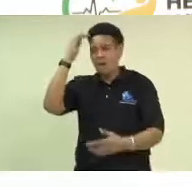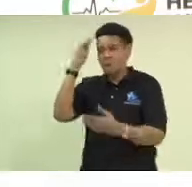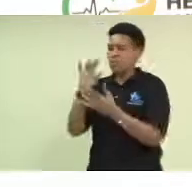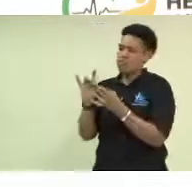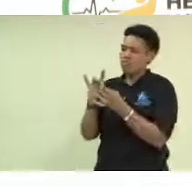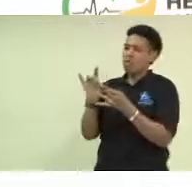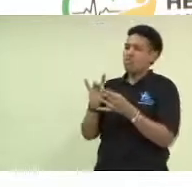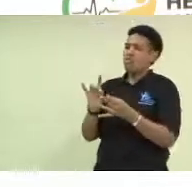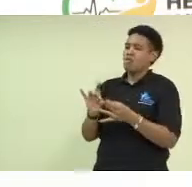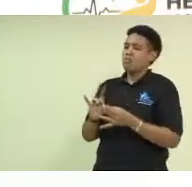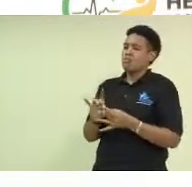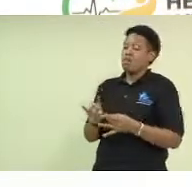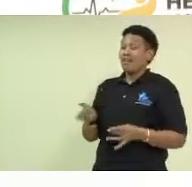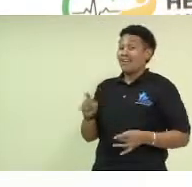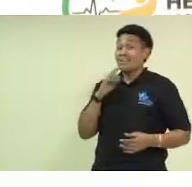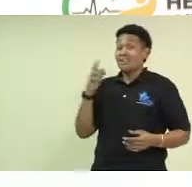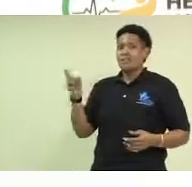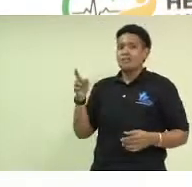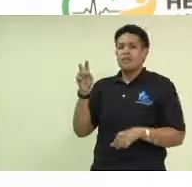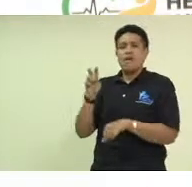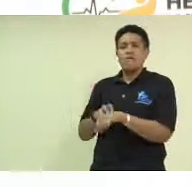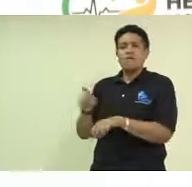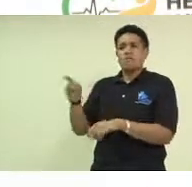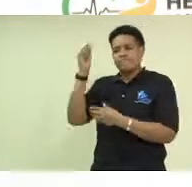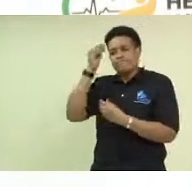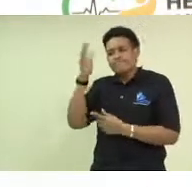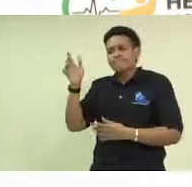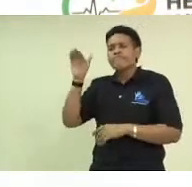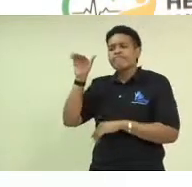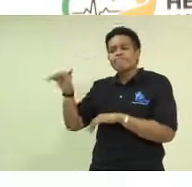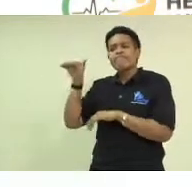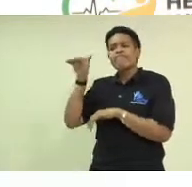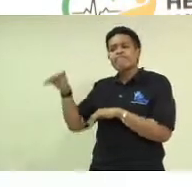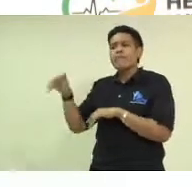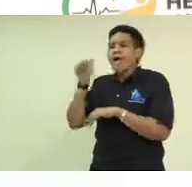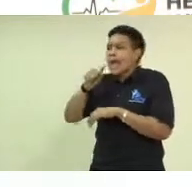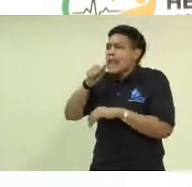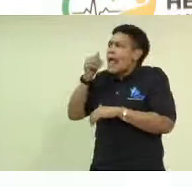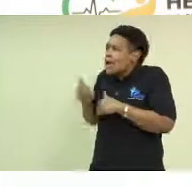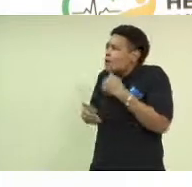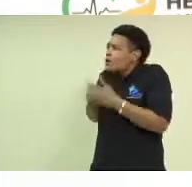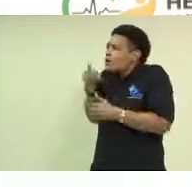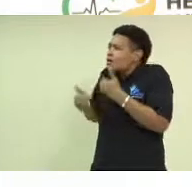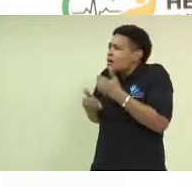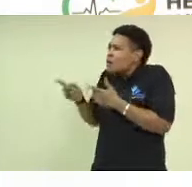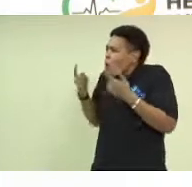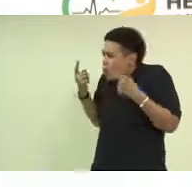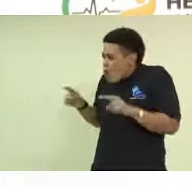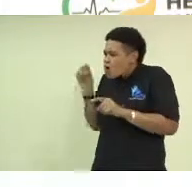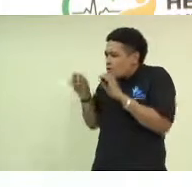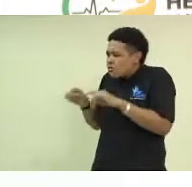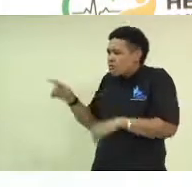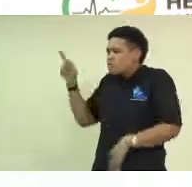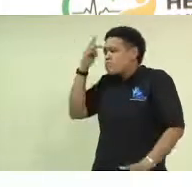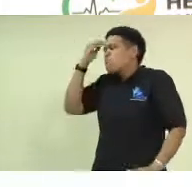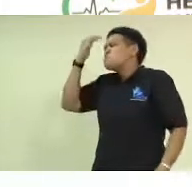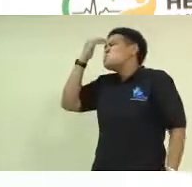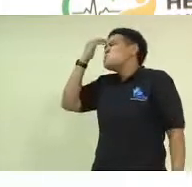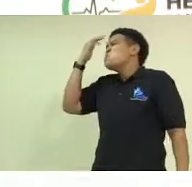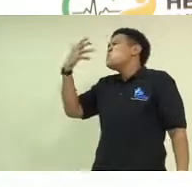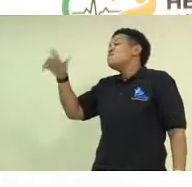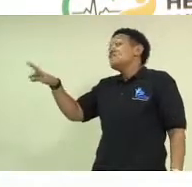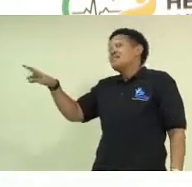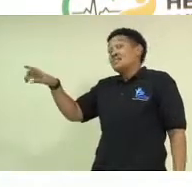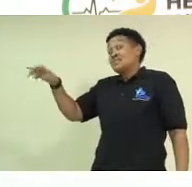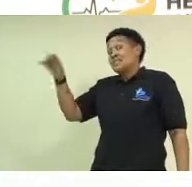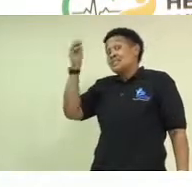Tuesday, and he's, of course, kept abreast of the daily numbers. He did indicate